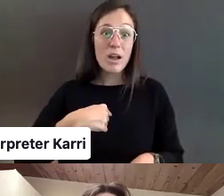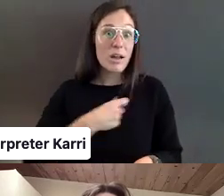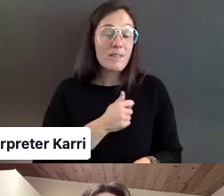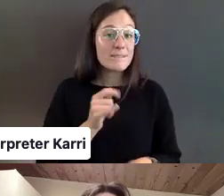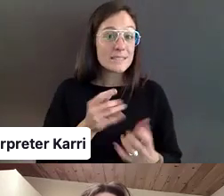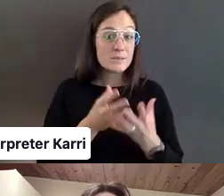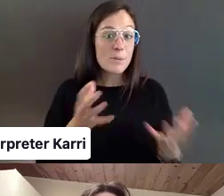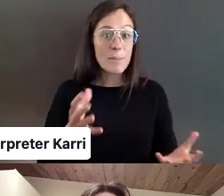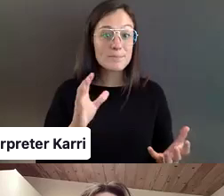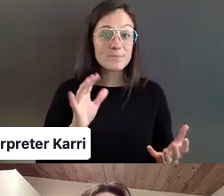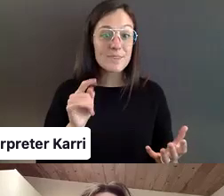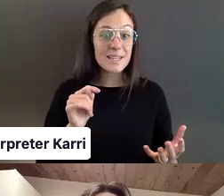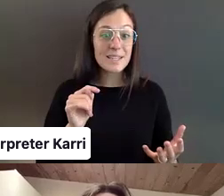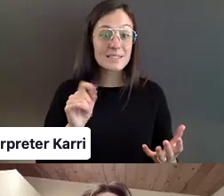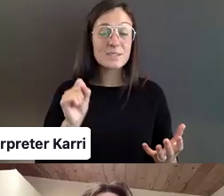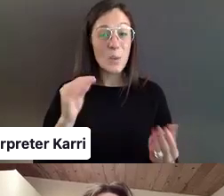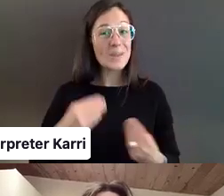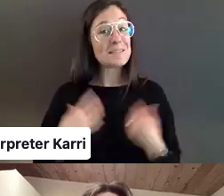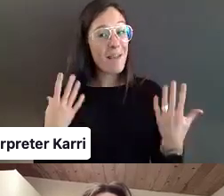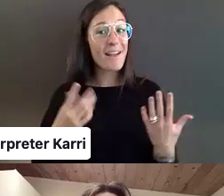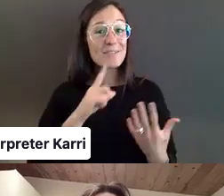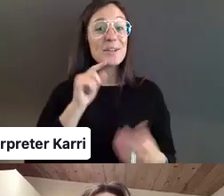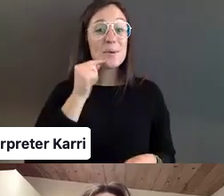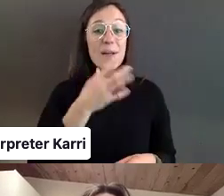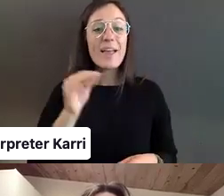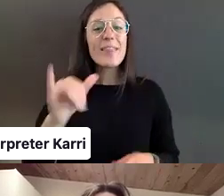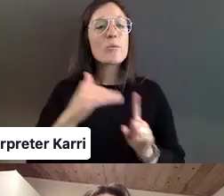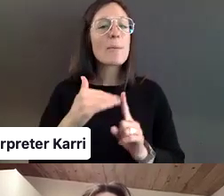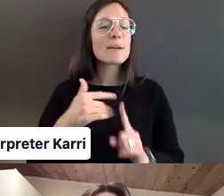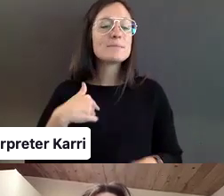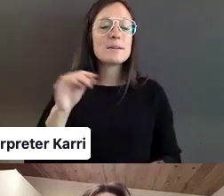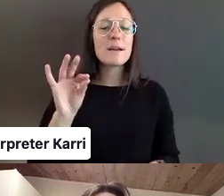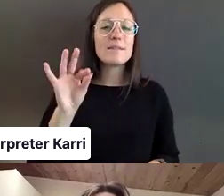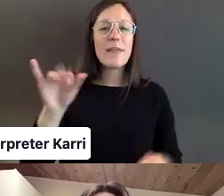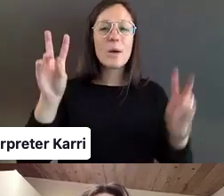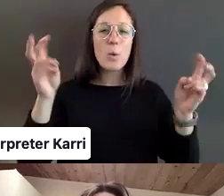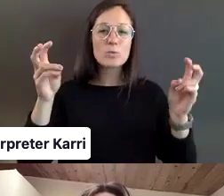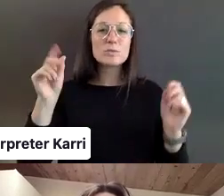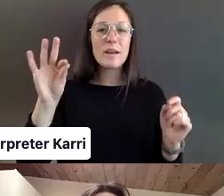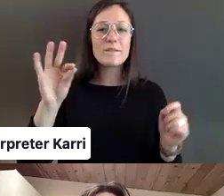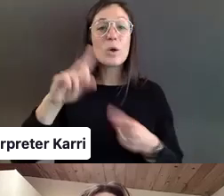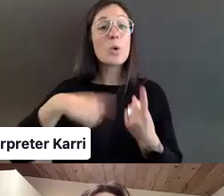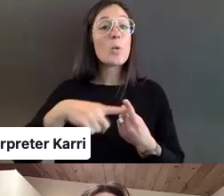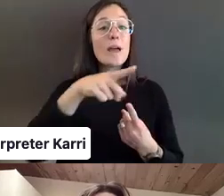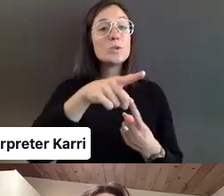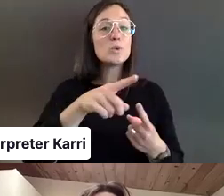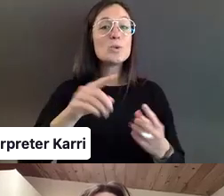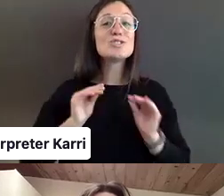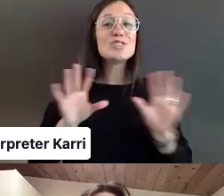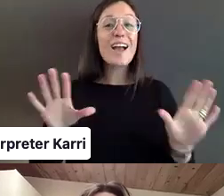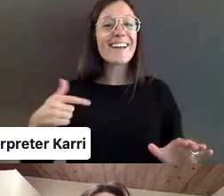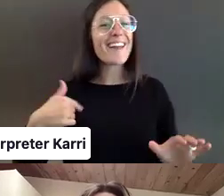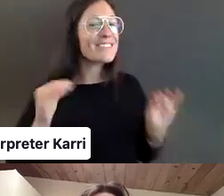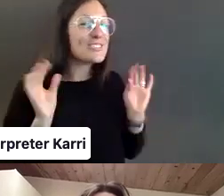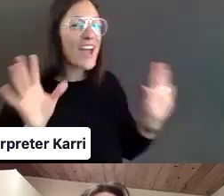So it's so inspiring and so cool. And it reminds me of that quote of when you shine, I shine. It's just like, I